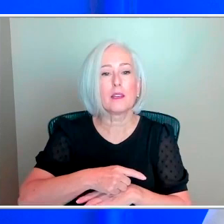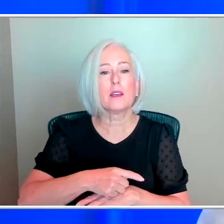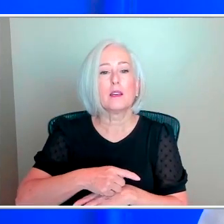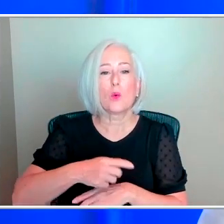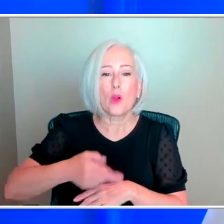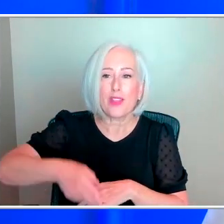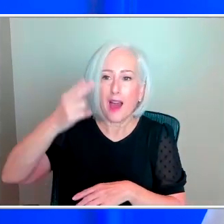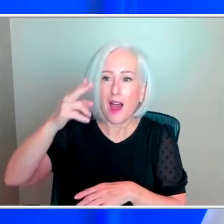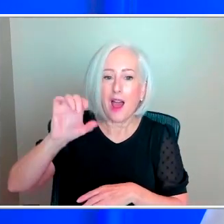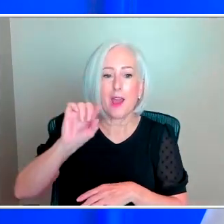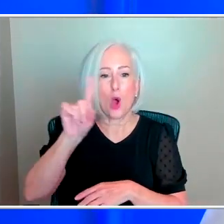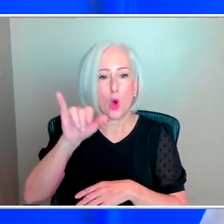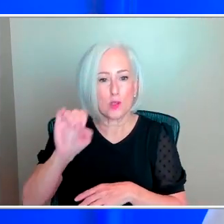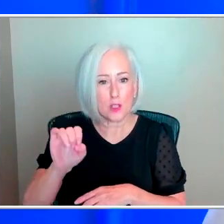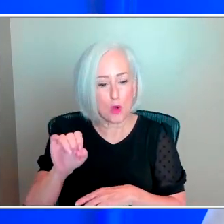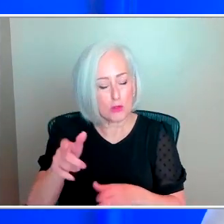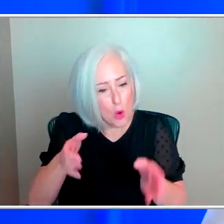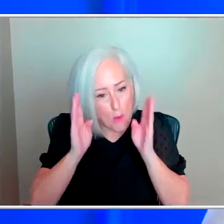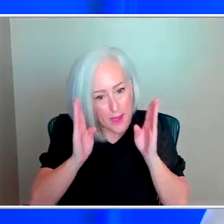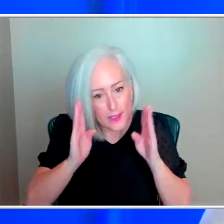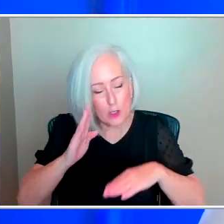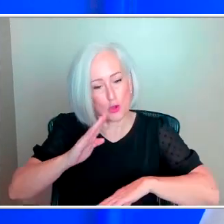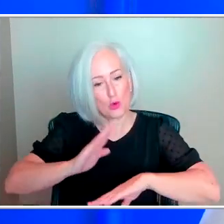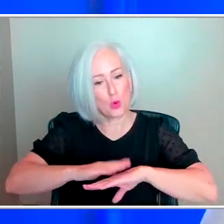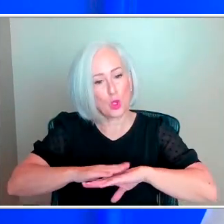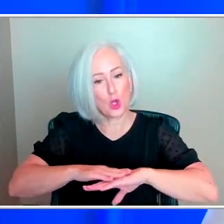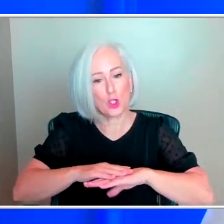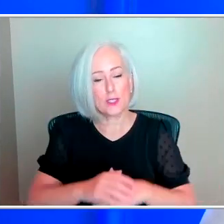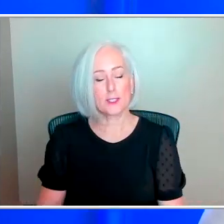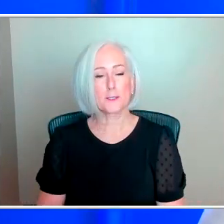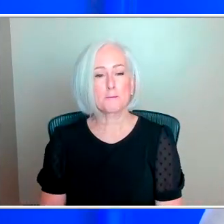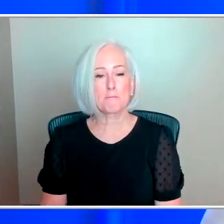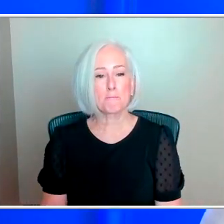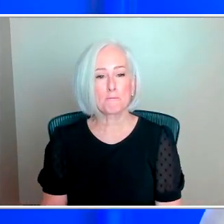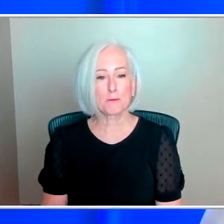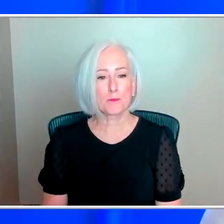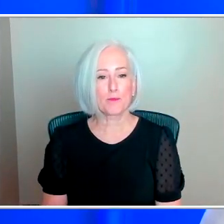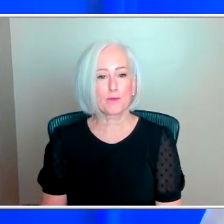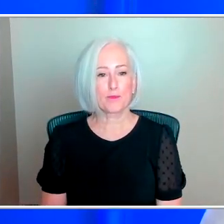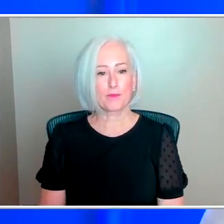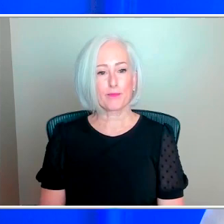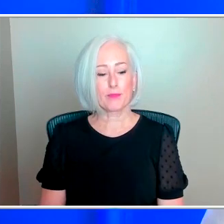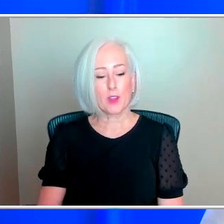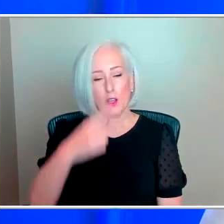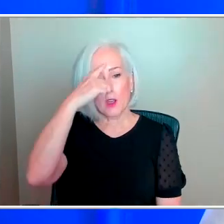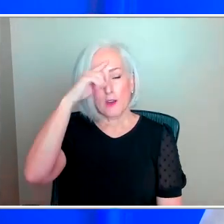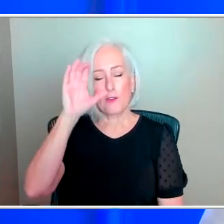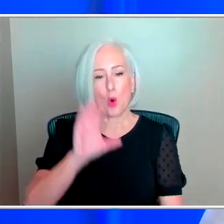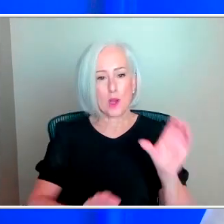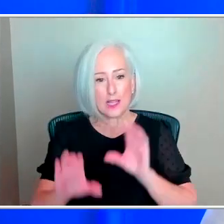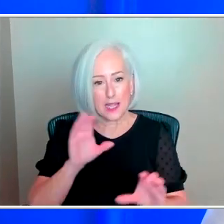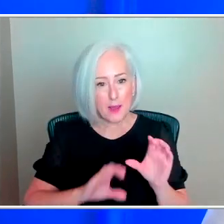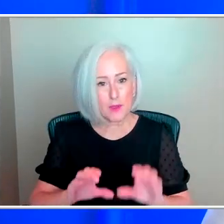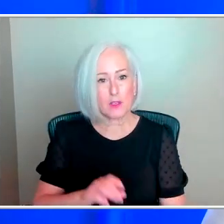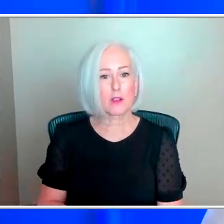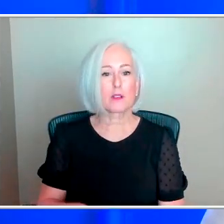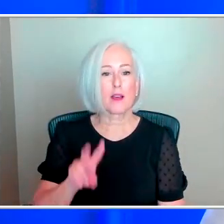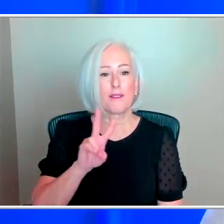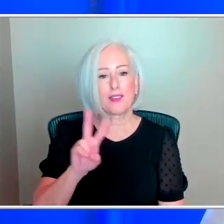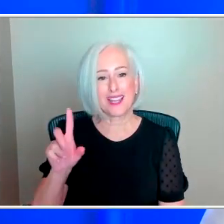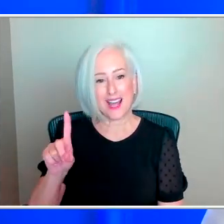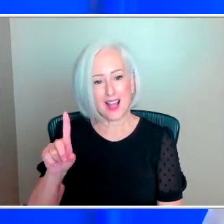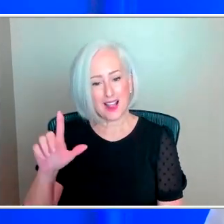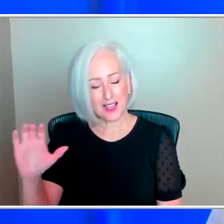alerts. In terms of potential chemicals, VOCs, volatile organic